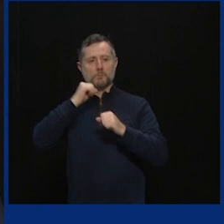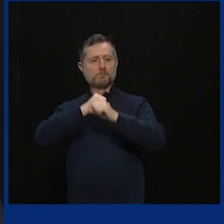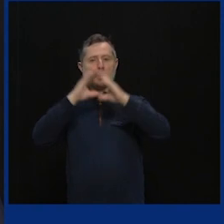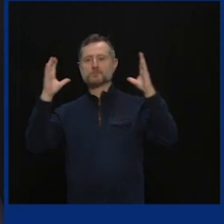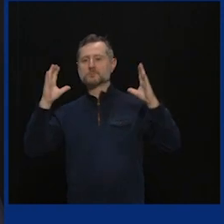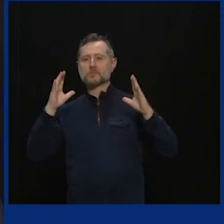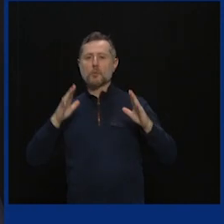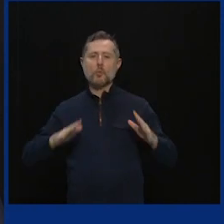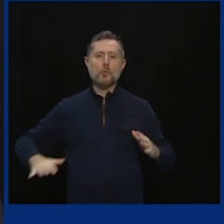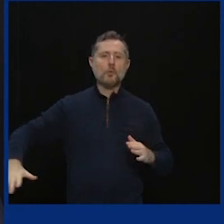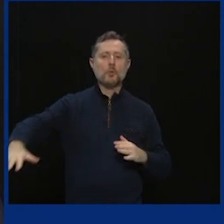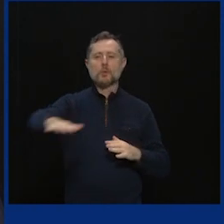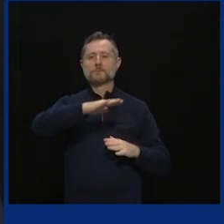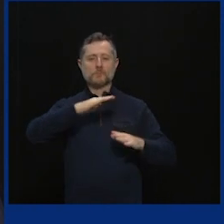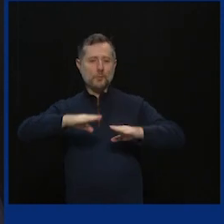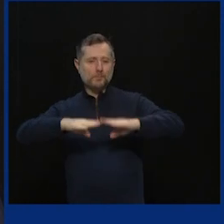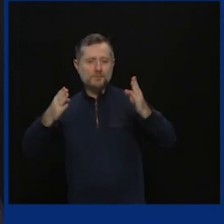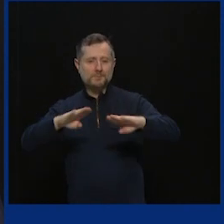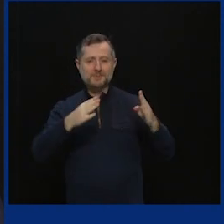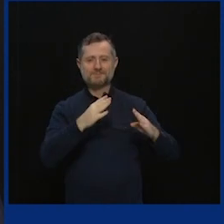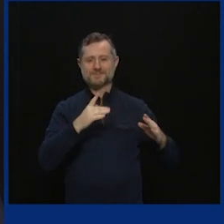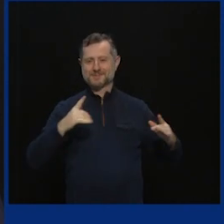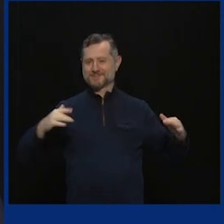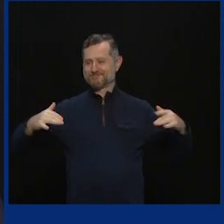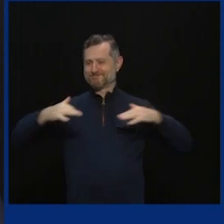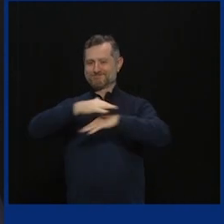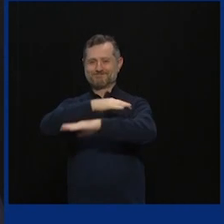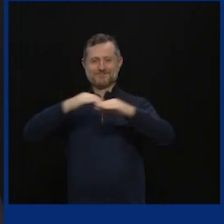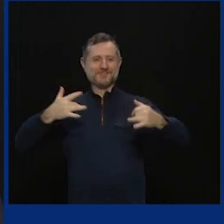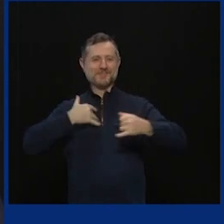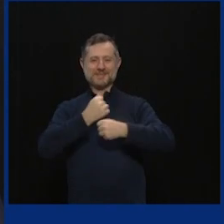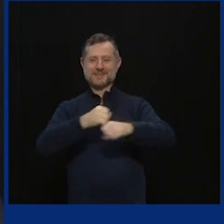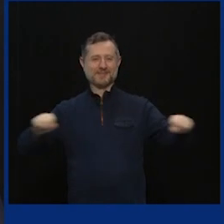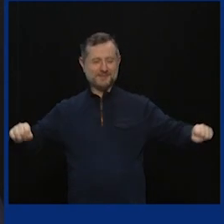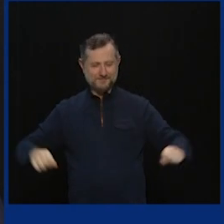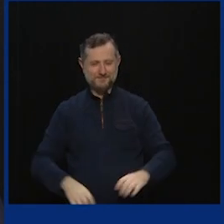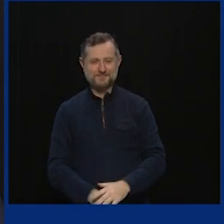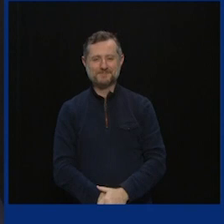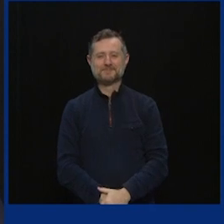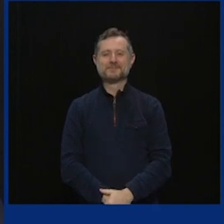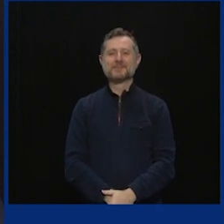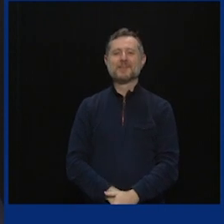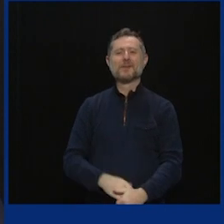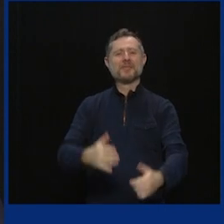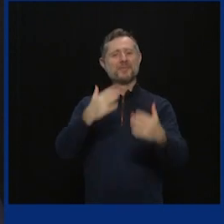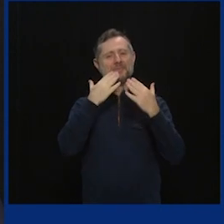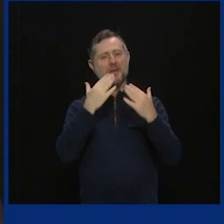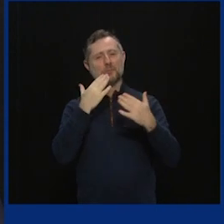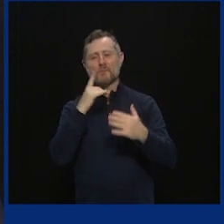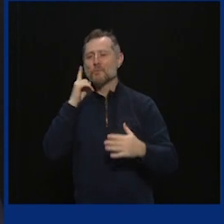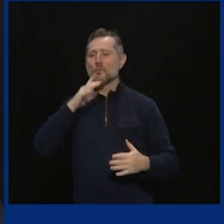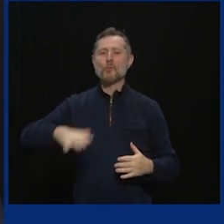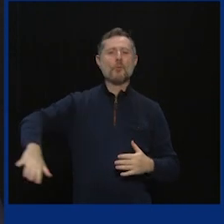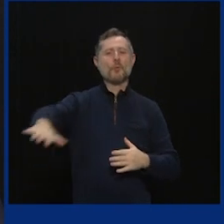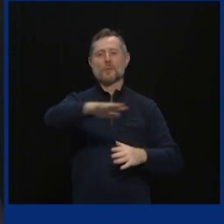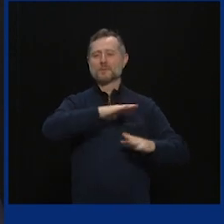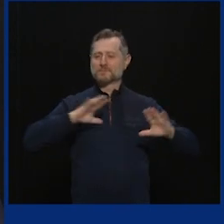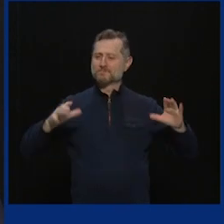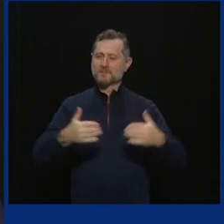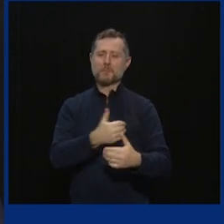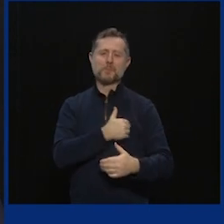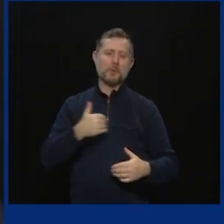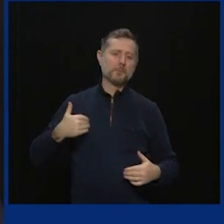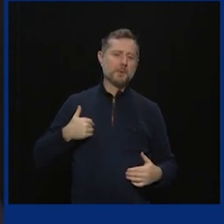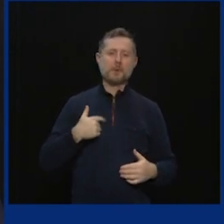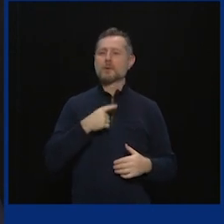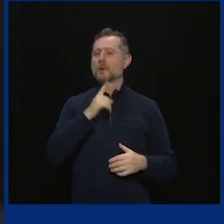safety. Thank you to all the coalition members, 10 of them, who are represented here. I'm not going to name all of you,